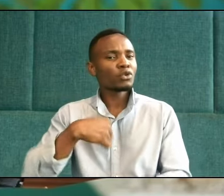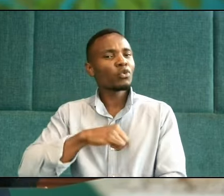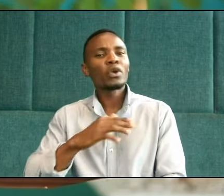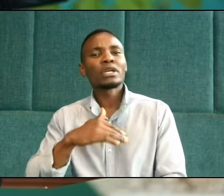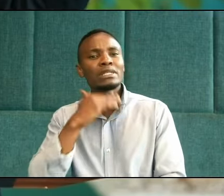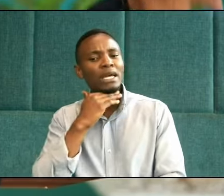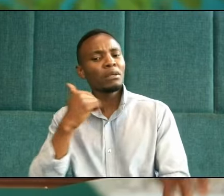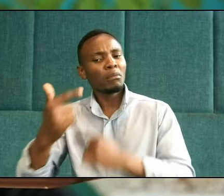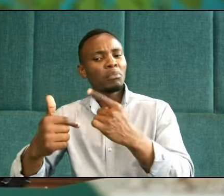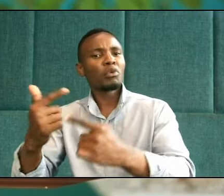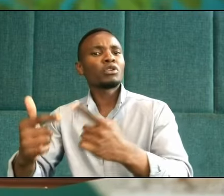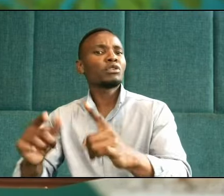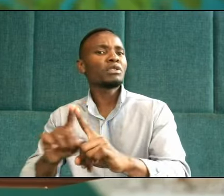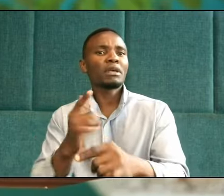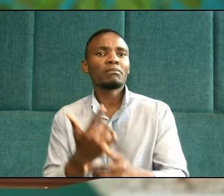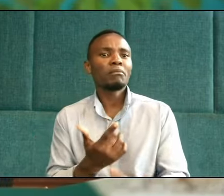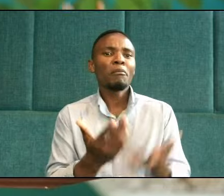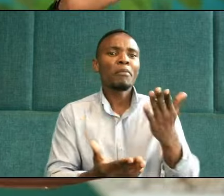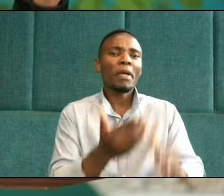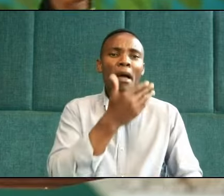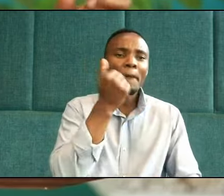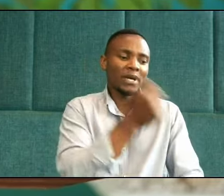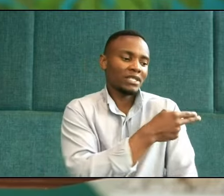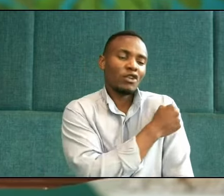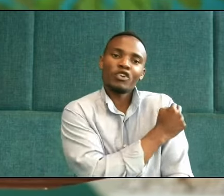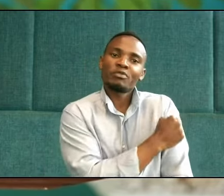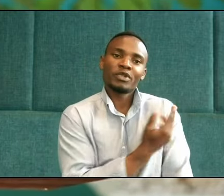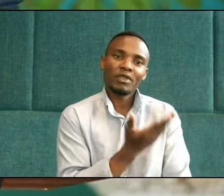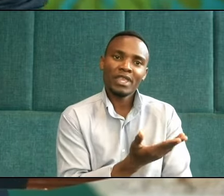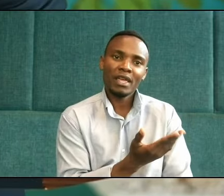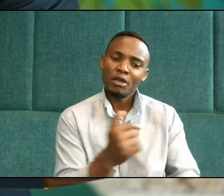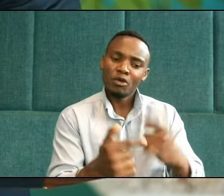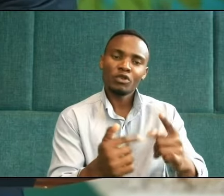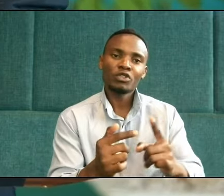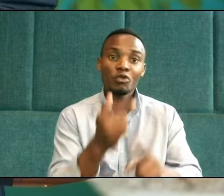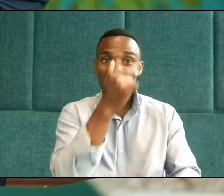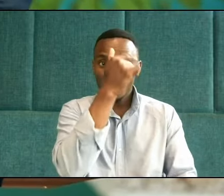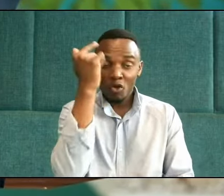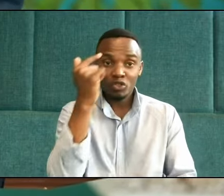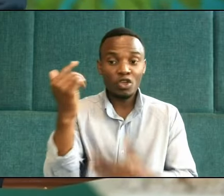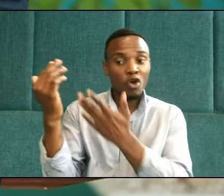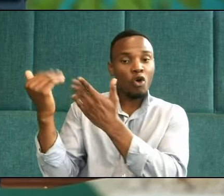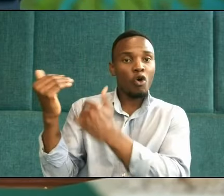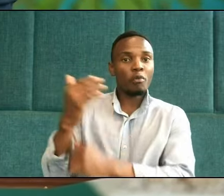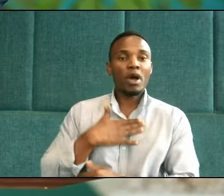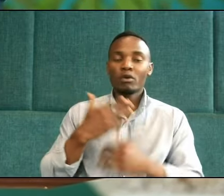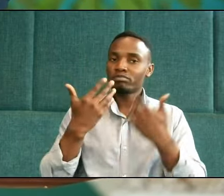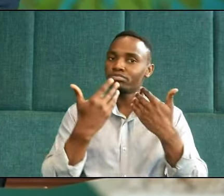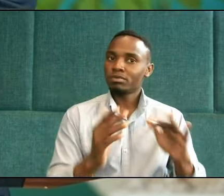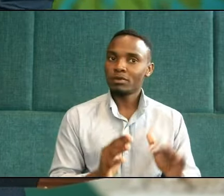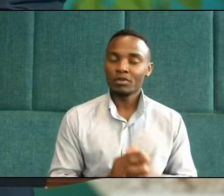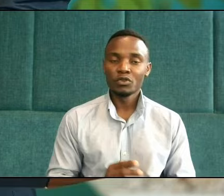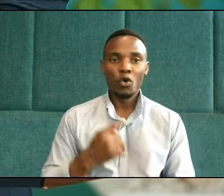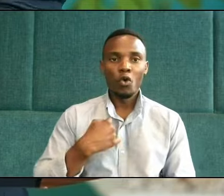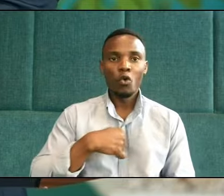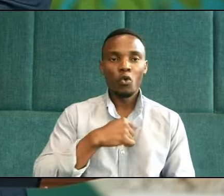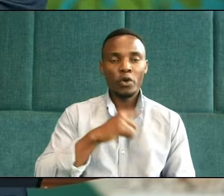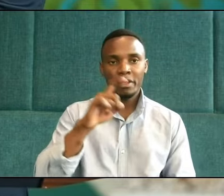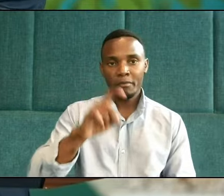even when we are in the best hospitals? Losing hope. So we need to have faith in what